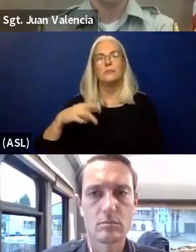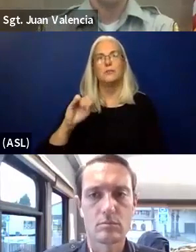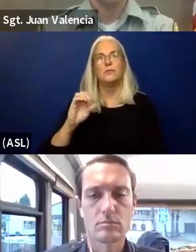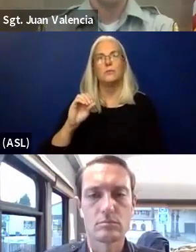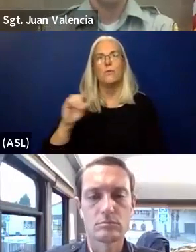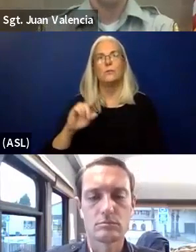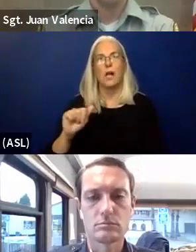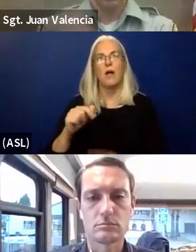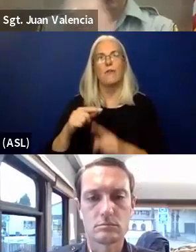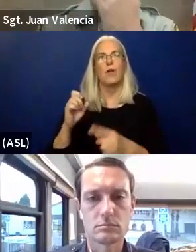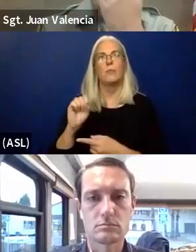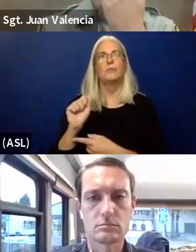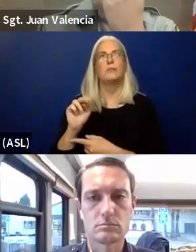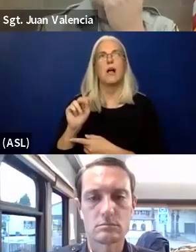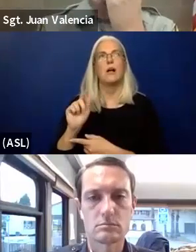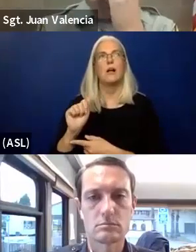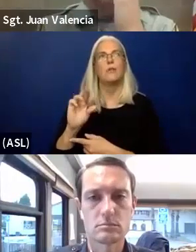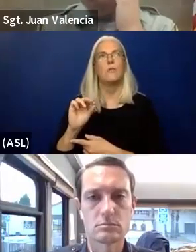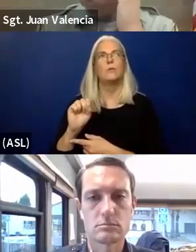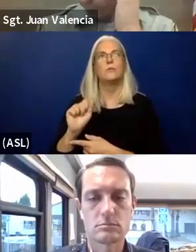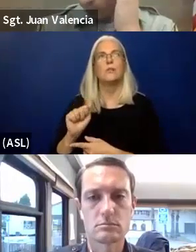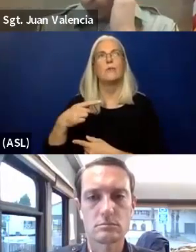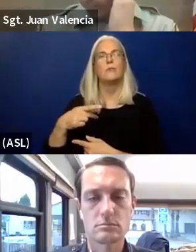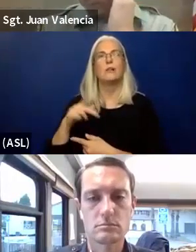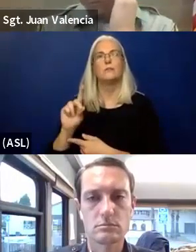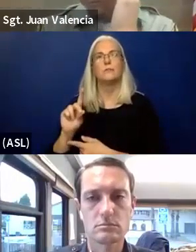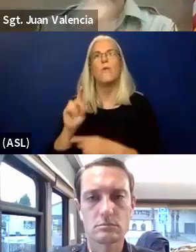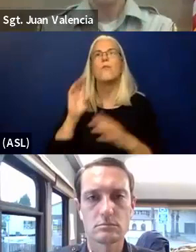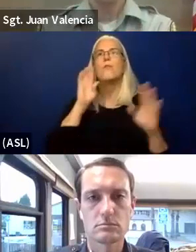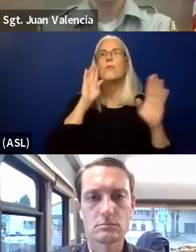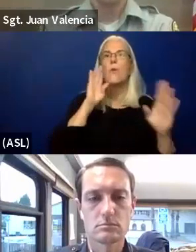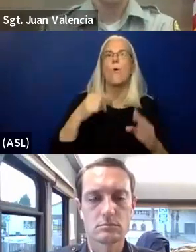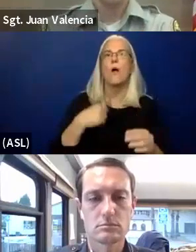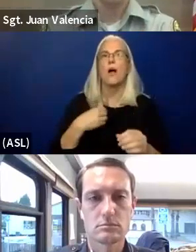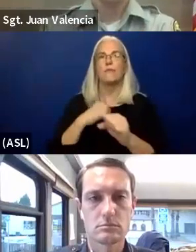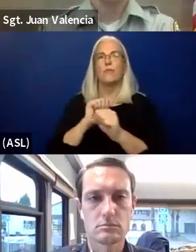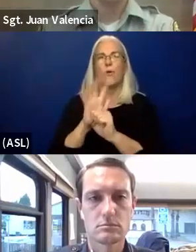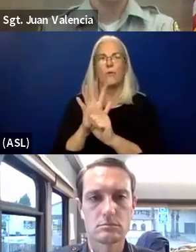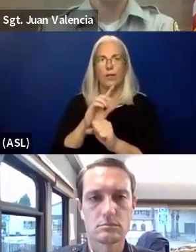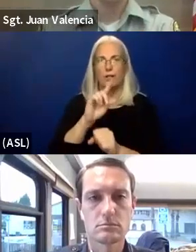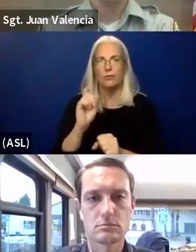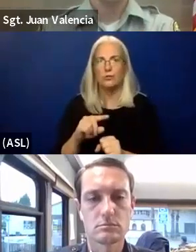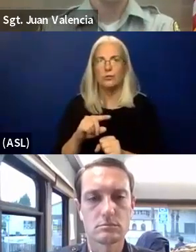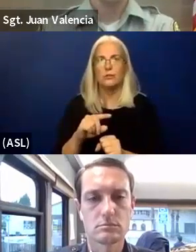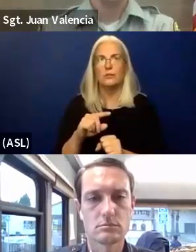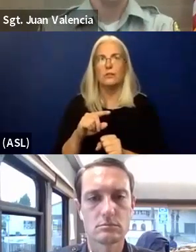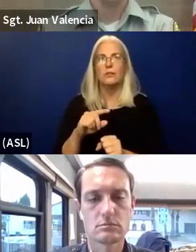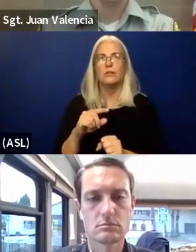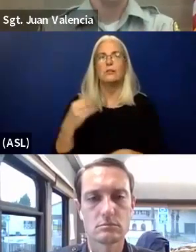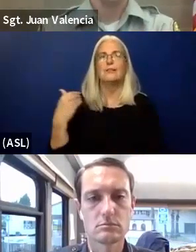Hi, everybody. Well, I have a COVID question. I think the last on Wednesday, I went last, so this time I go